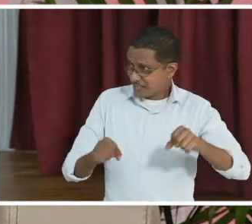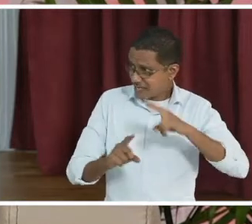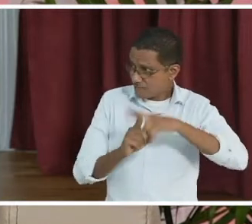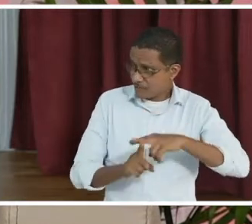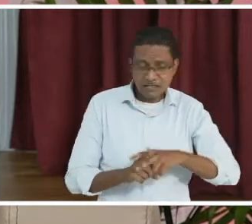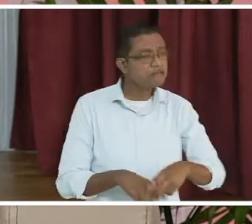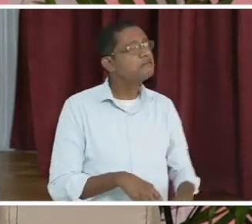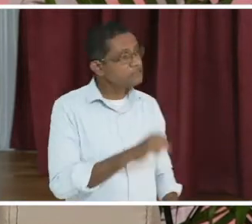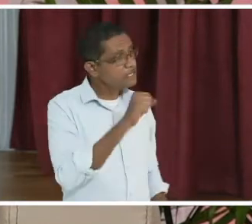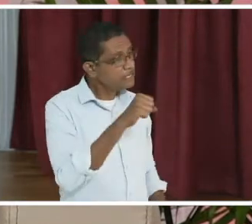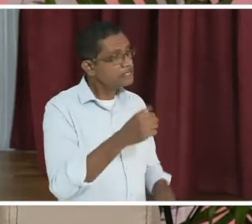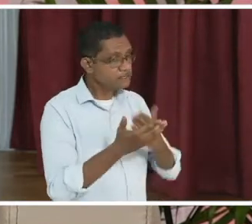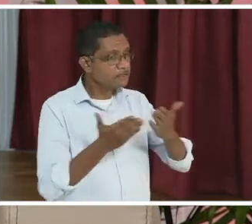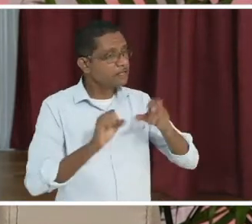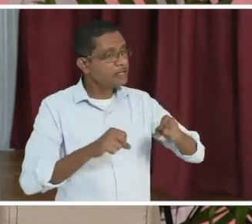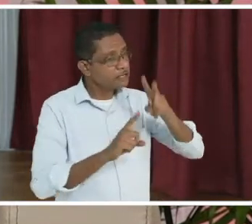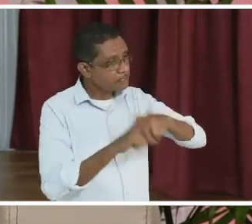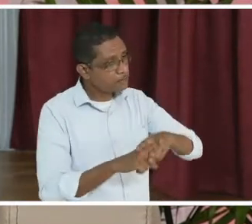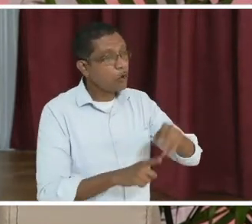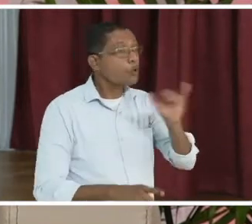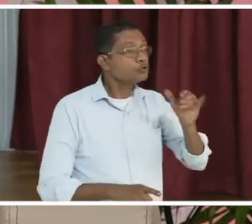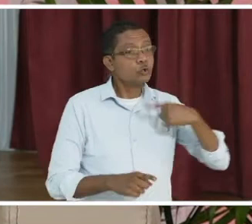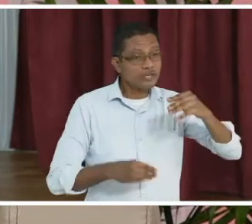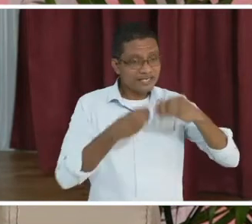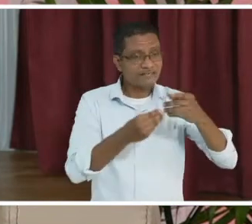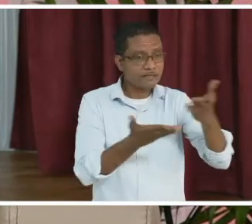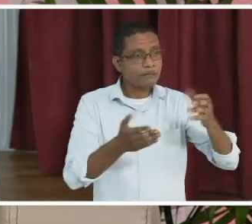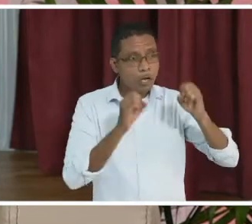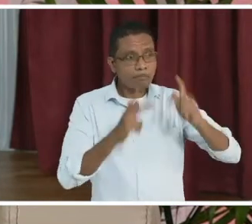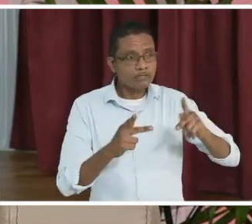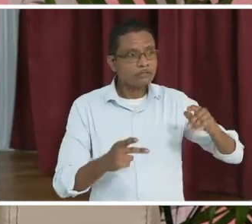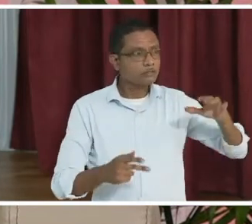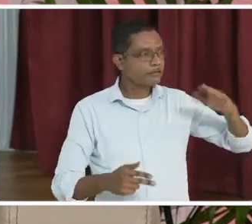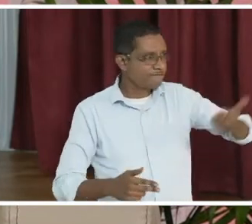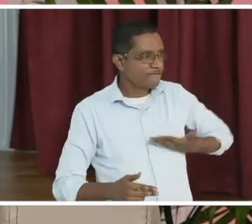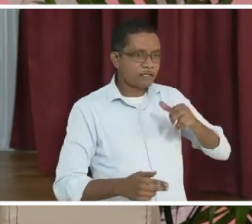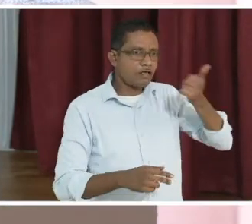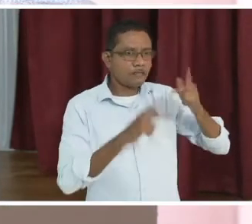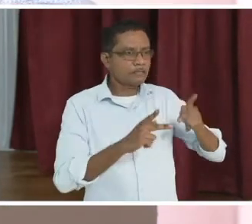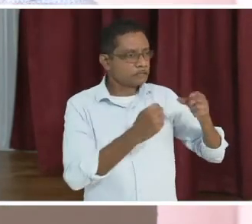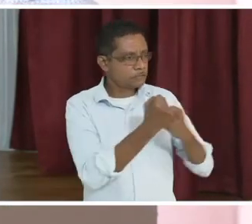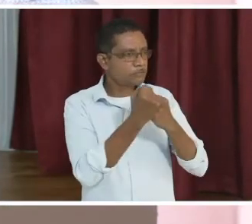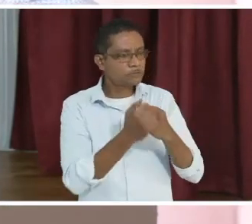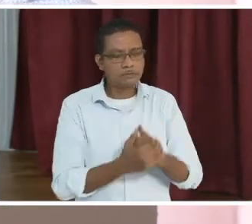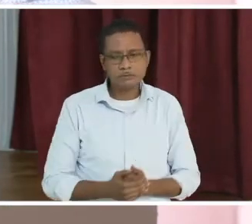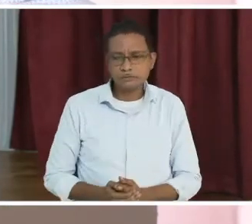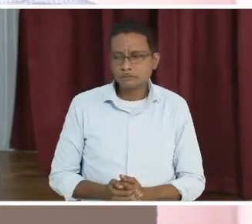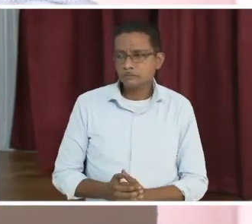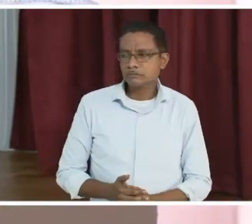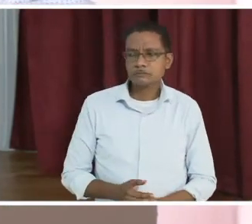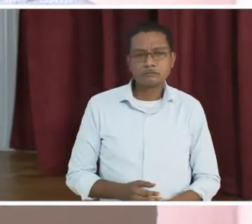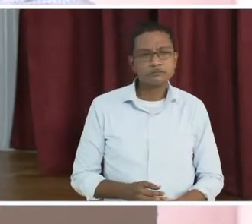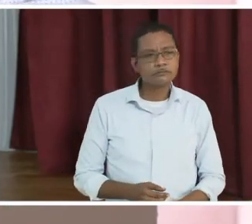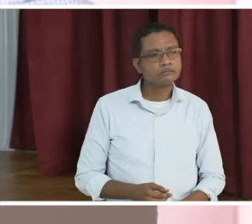offer them the opportunity to bring on a joint person. So let's say the application is just in his name only, but